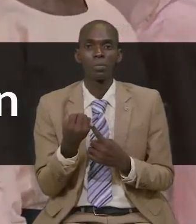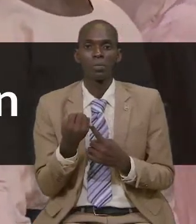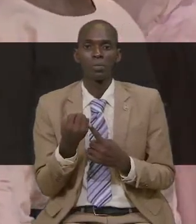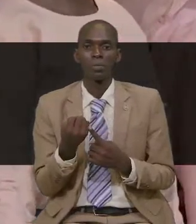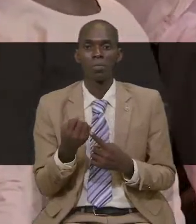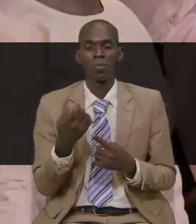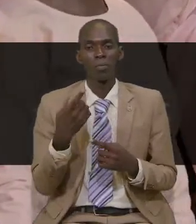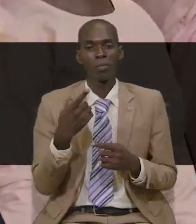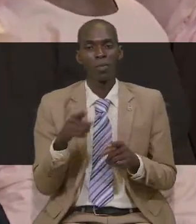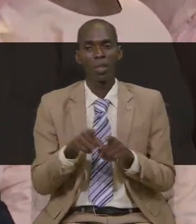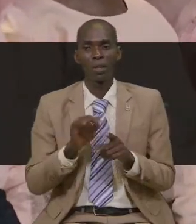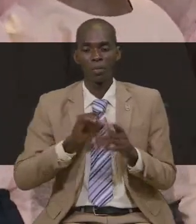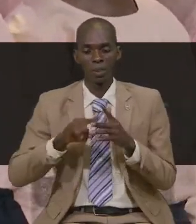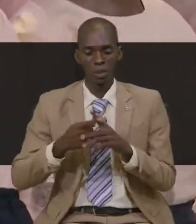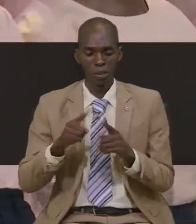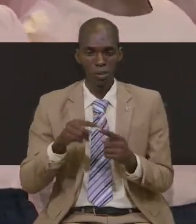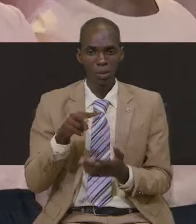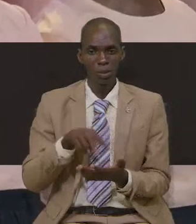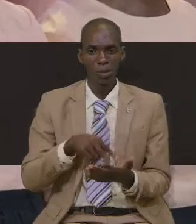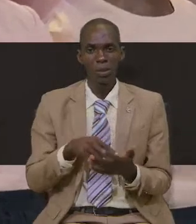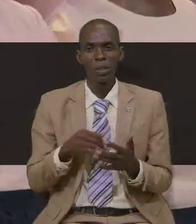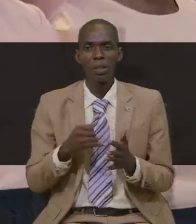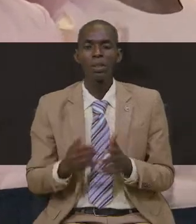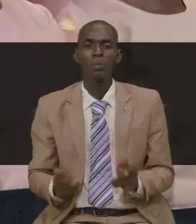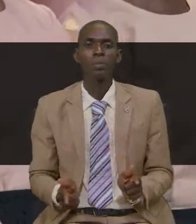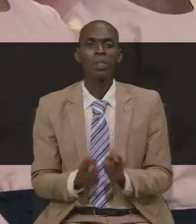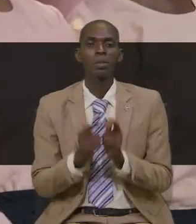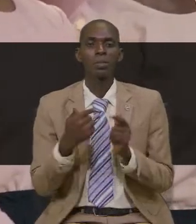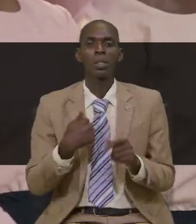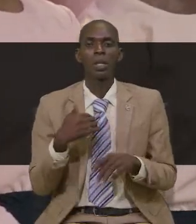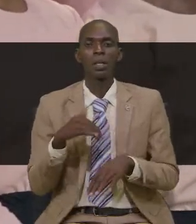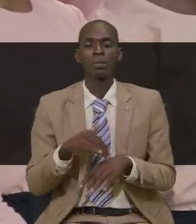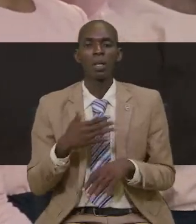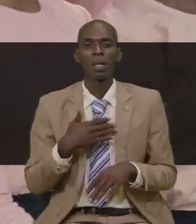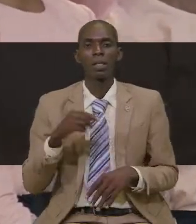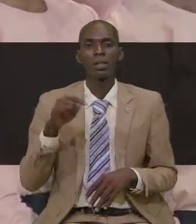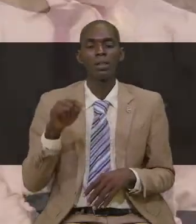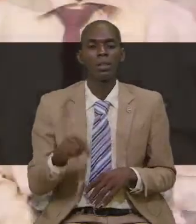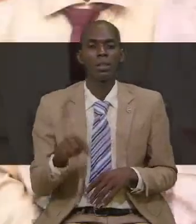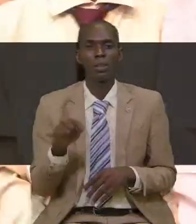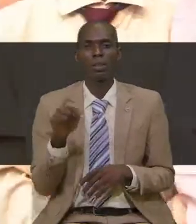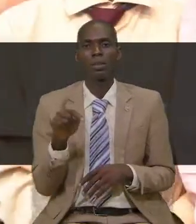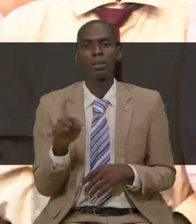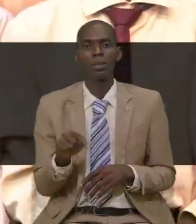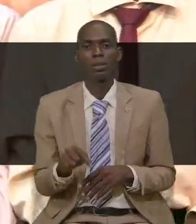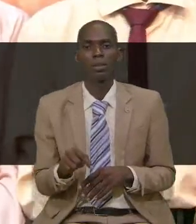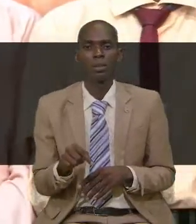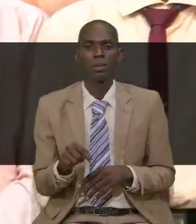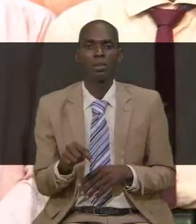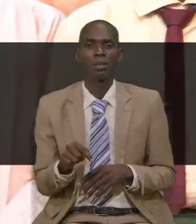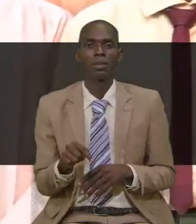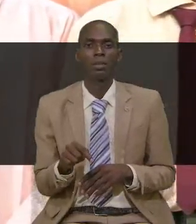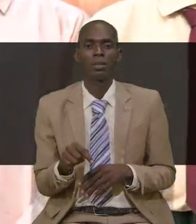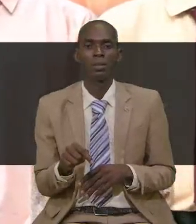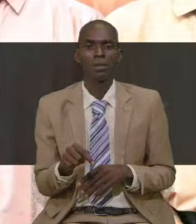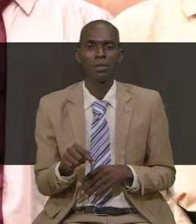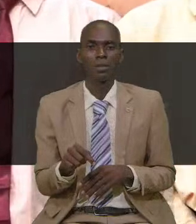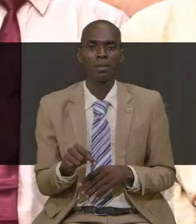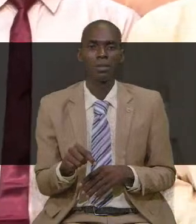situation. As I begin to read, it gives me a mind. I